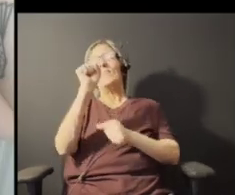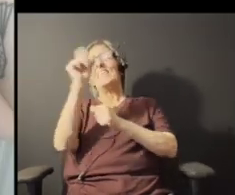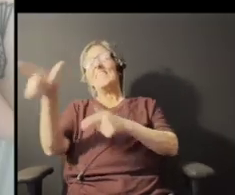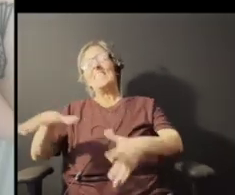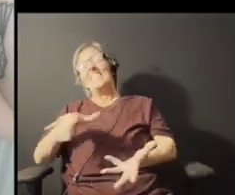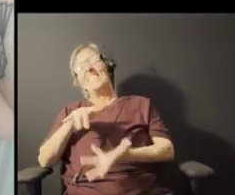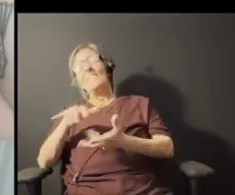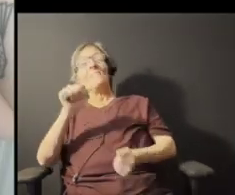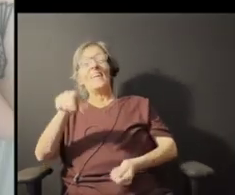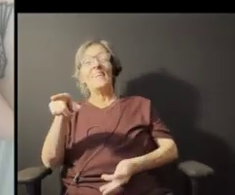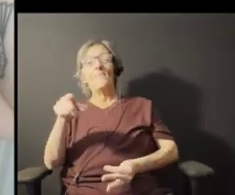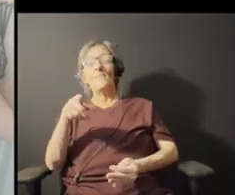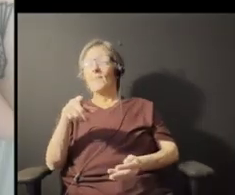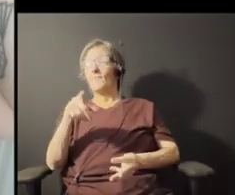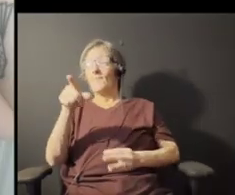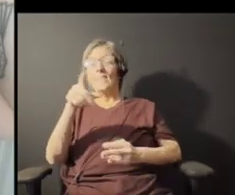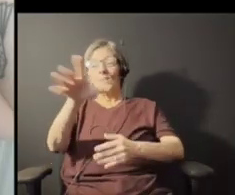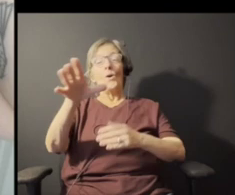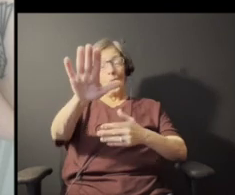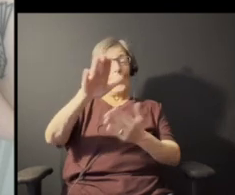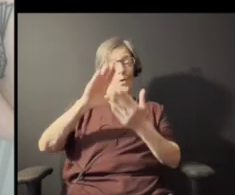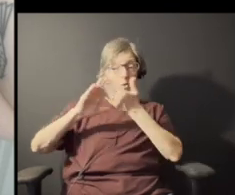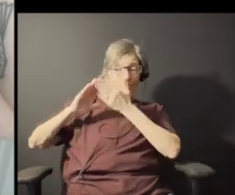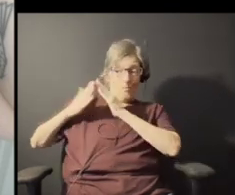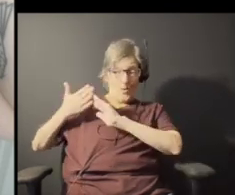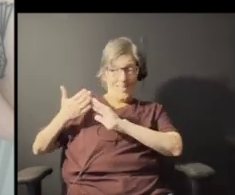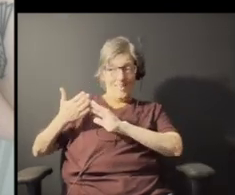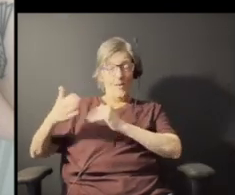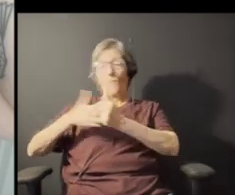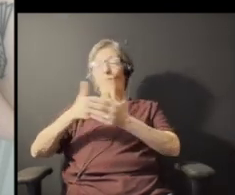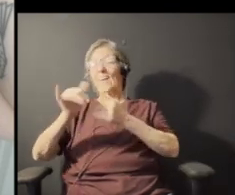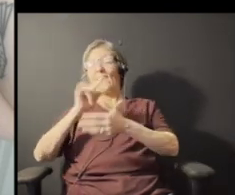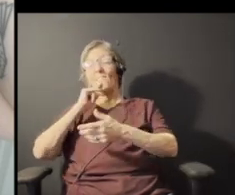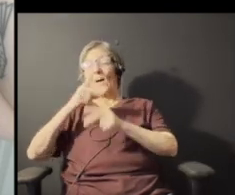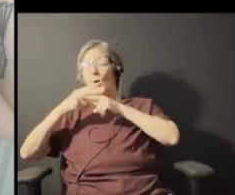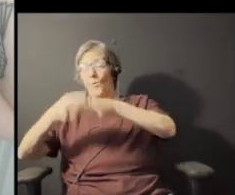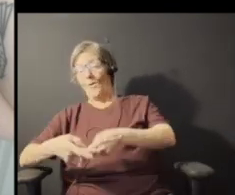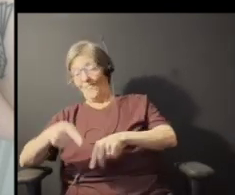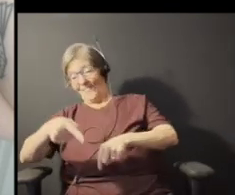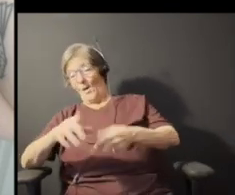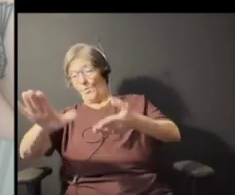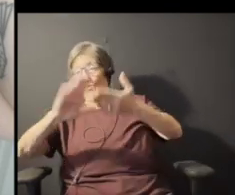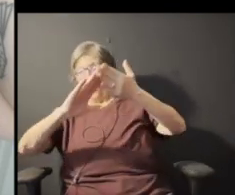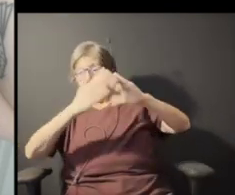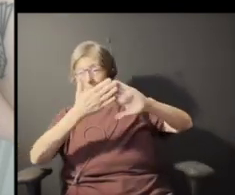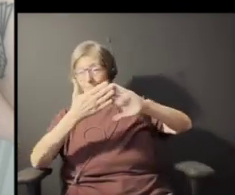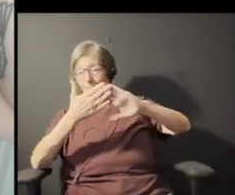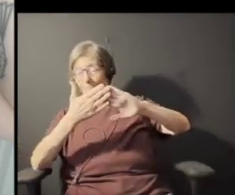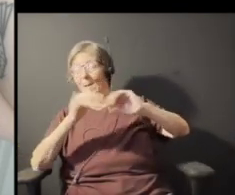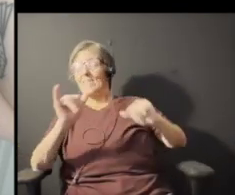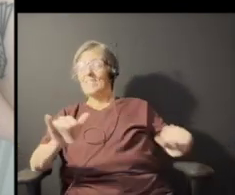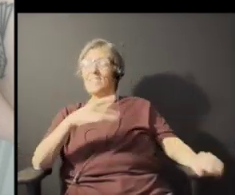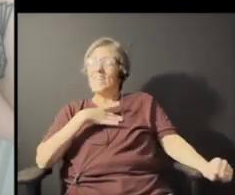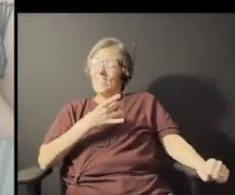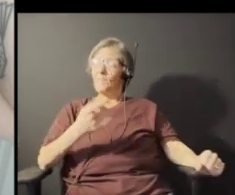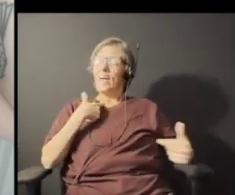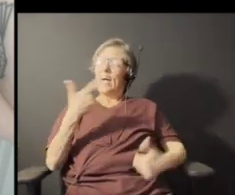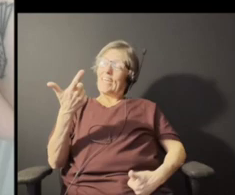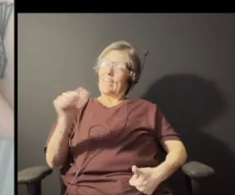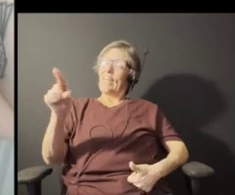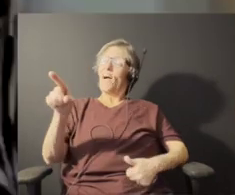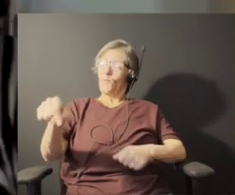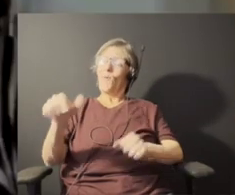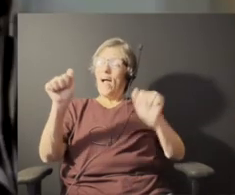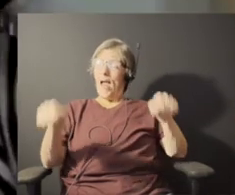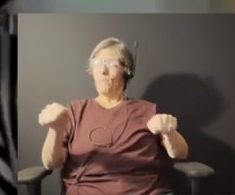So. Yeah. You try to find your community, whatever that is. Exactly. Oh, I'm just so glad that you